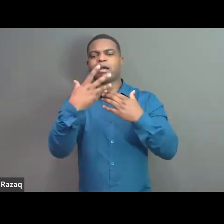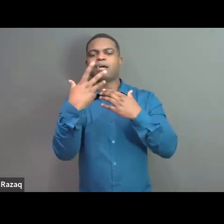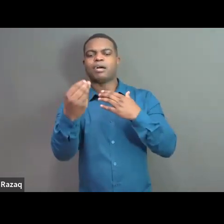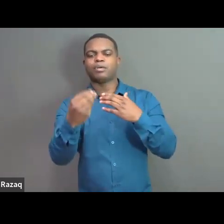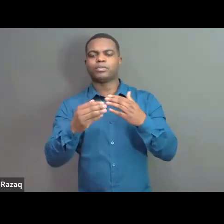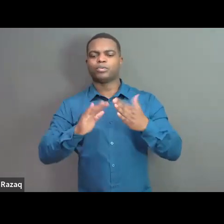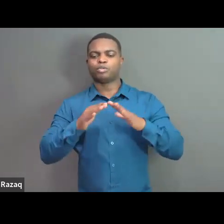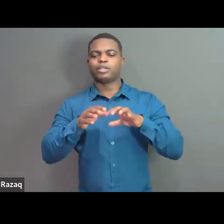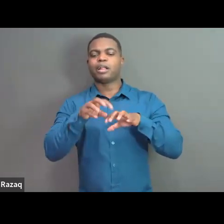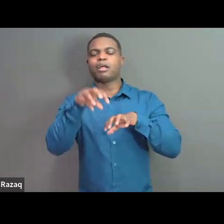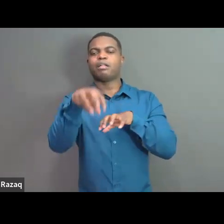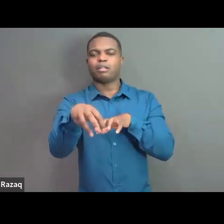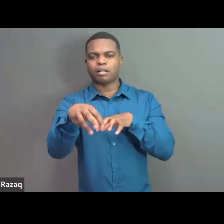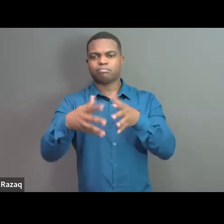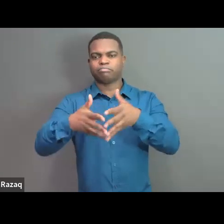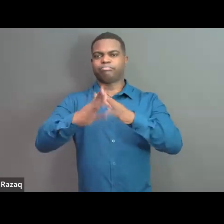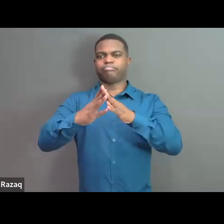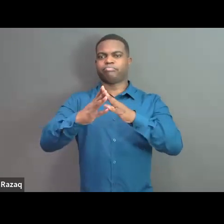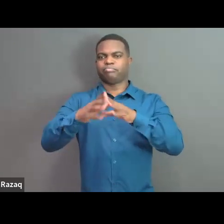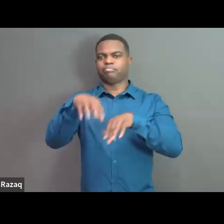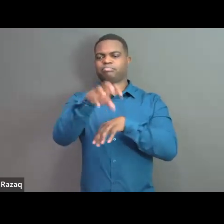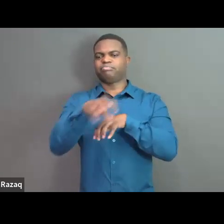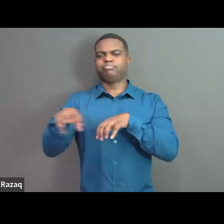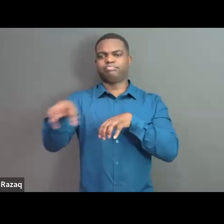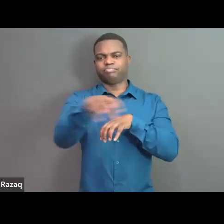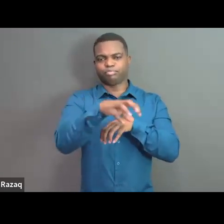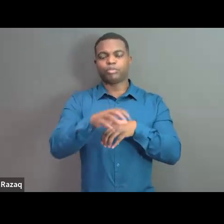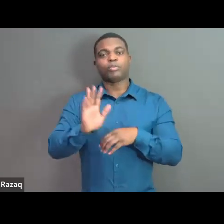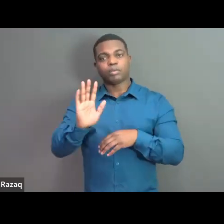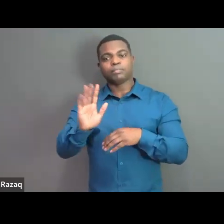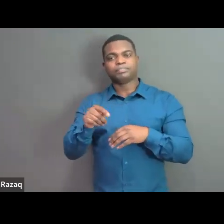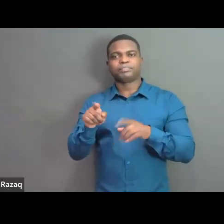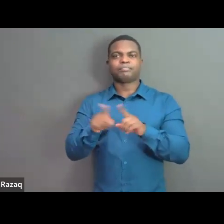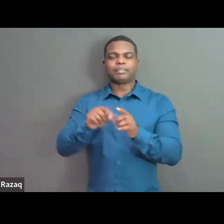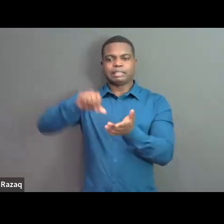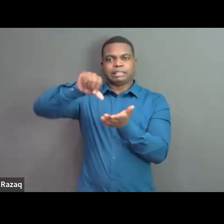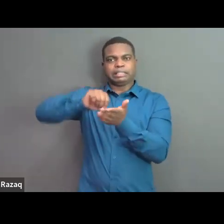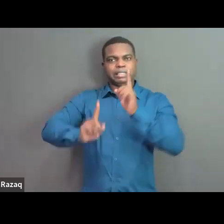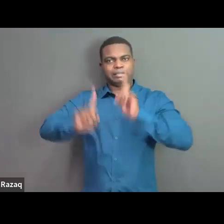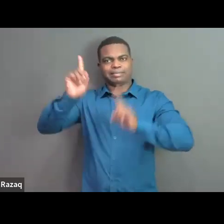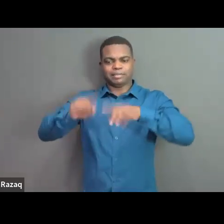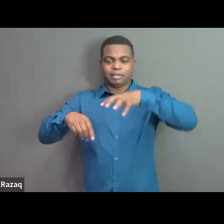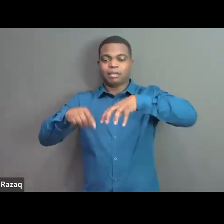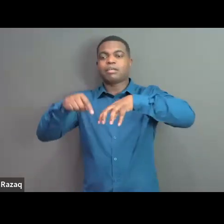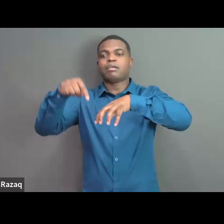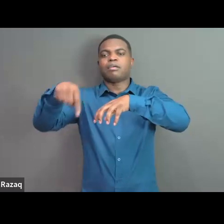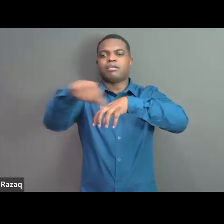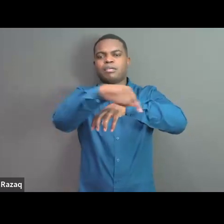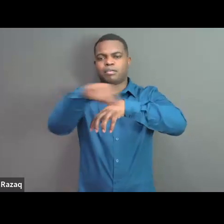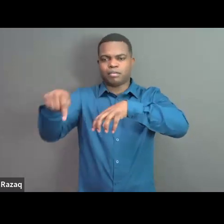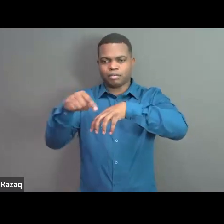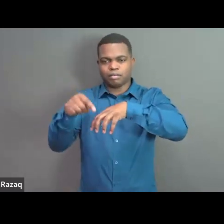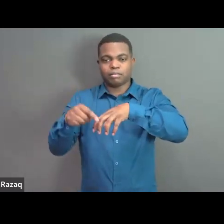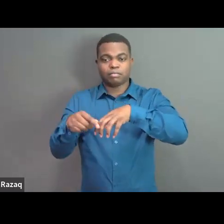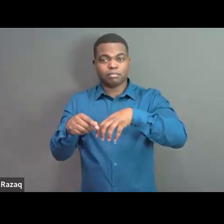The first point that I want to make is that a lack of a digital address can be a matter of